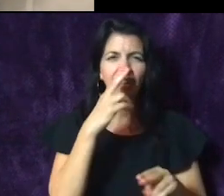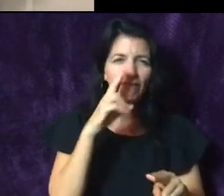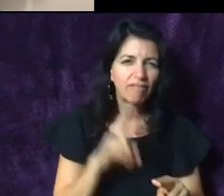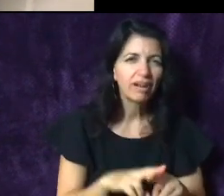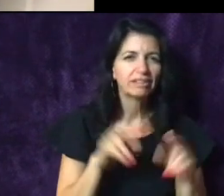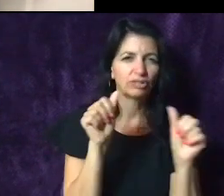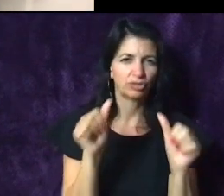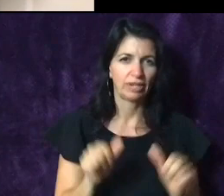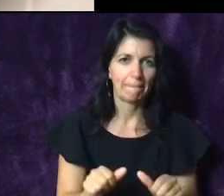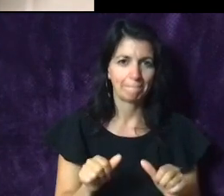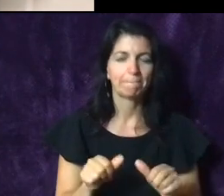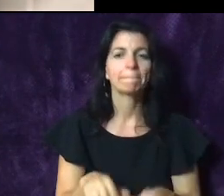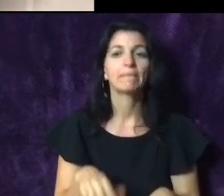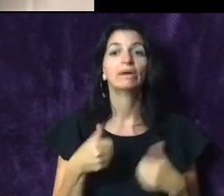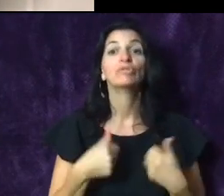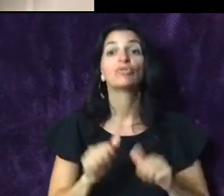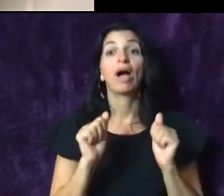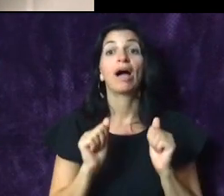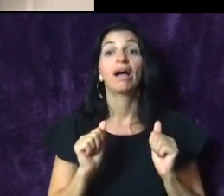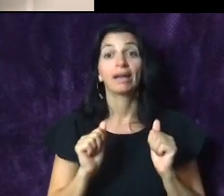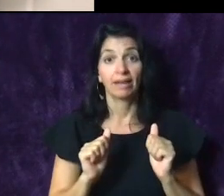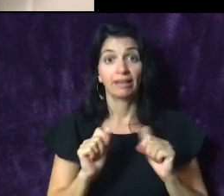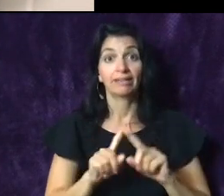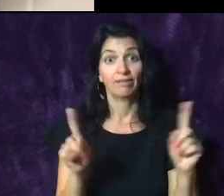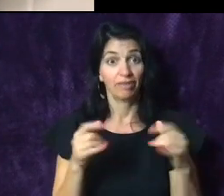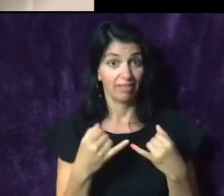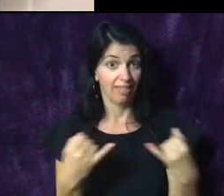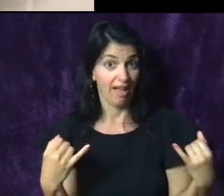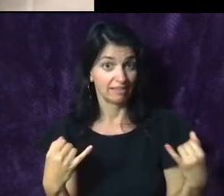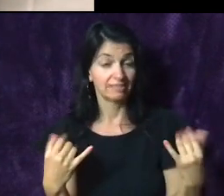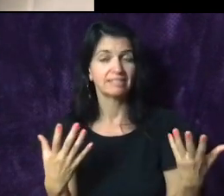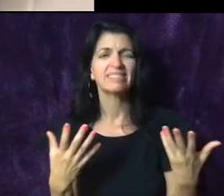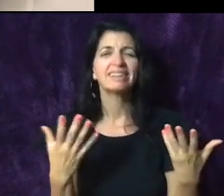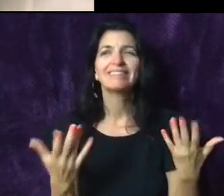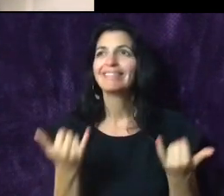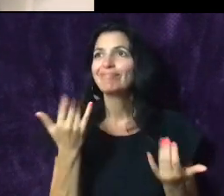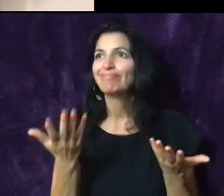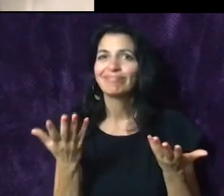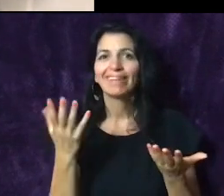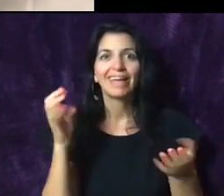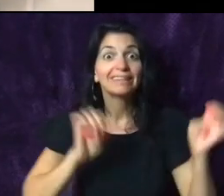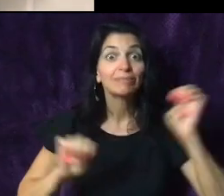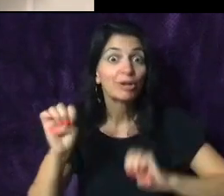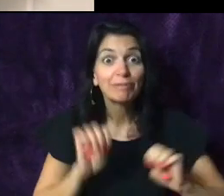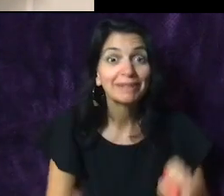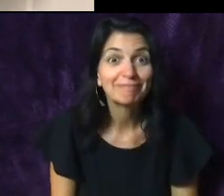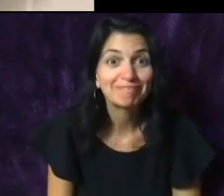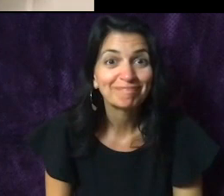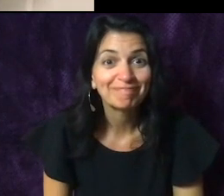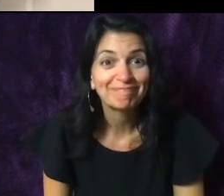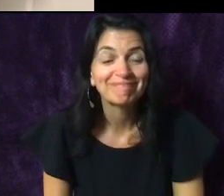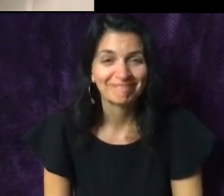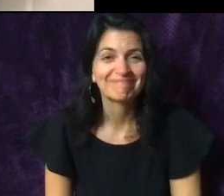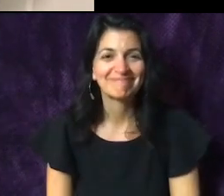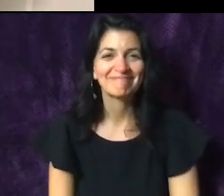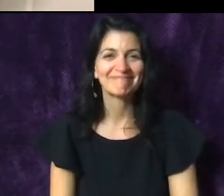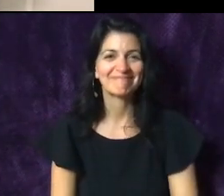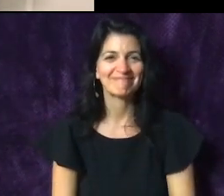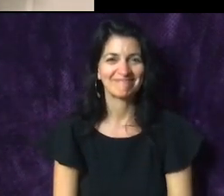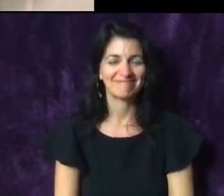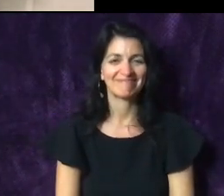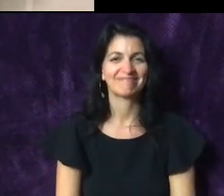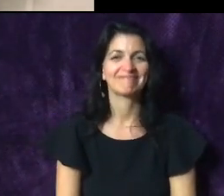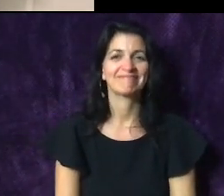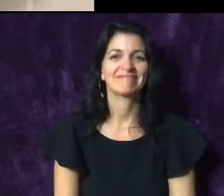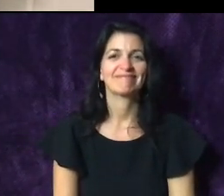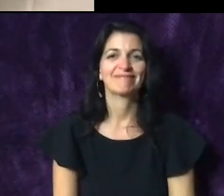trying different lines just to see how it's gonna turn out. It's kind of like a experiment. Then we'll do a low